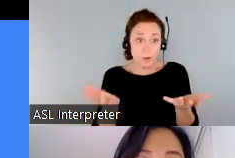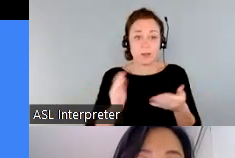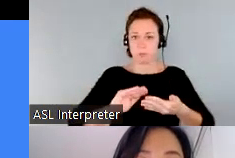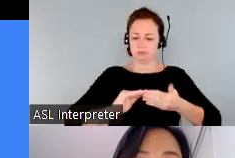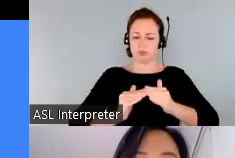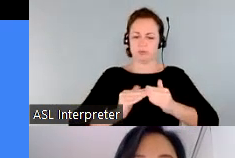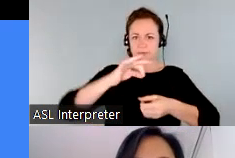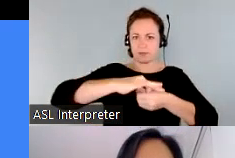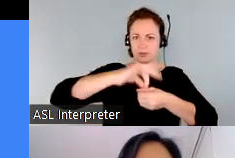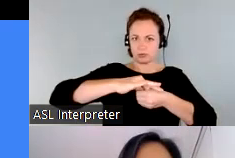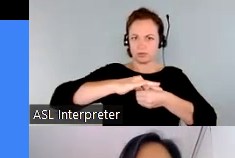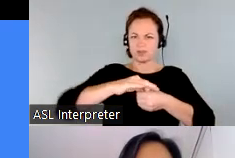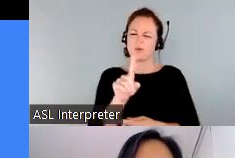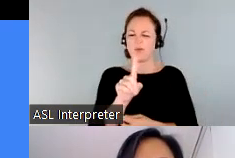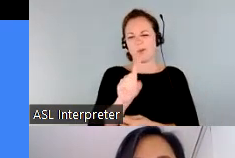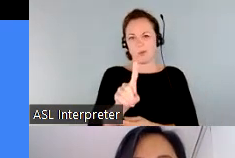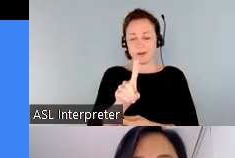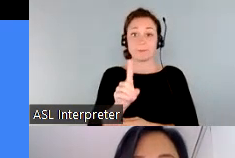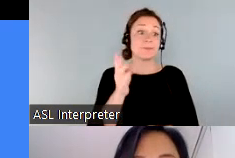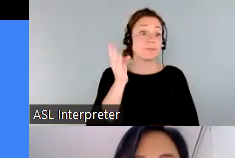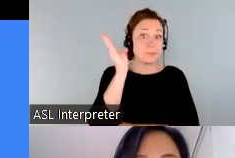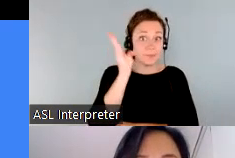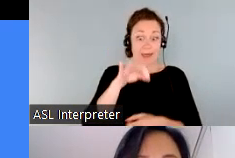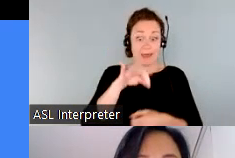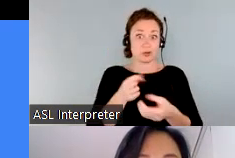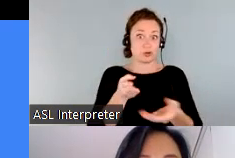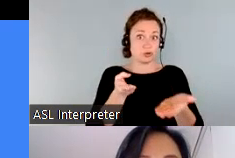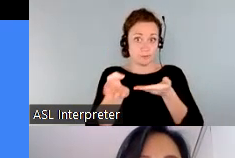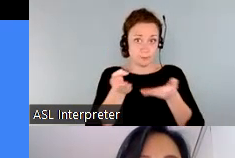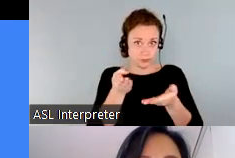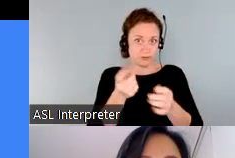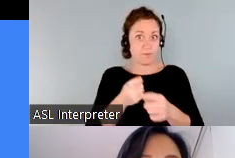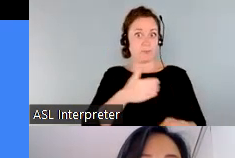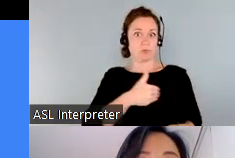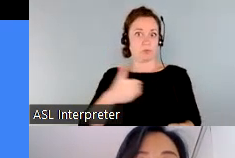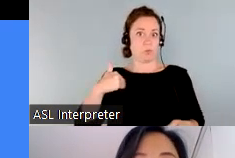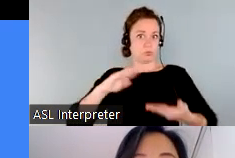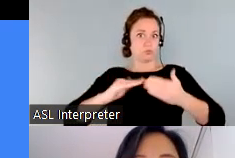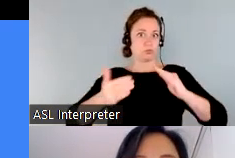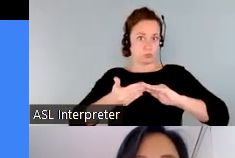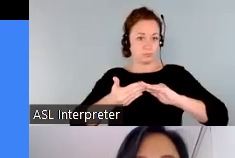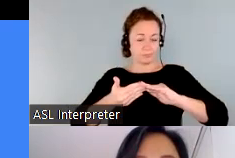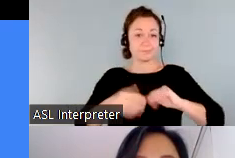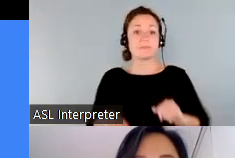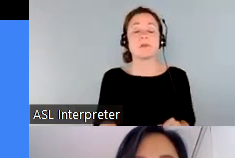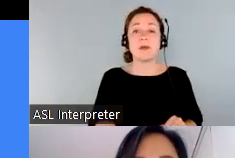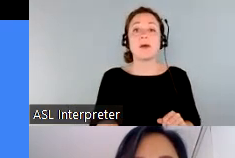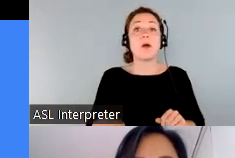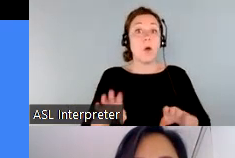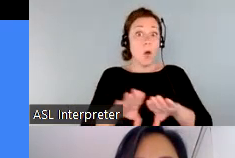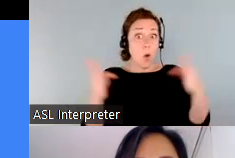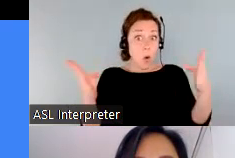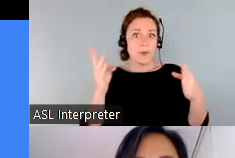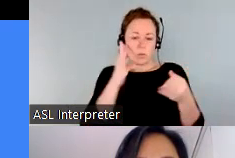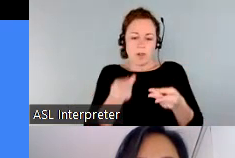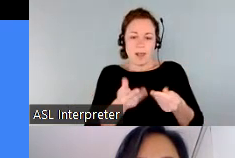101, and it's going to be presented by Election Services from the City of Toronto. We'll open this event with a land